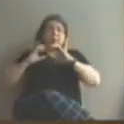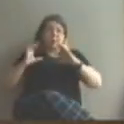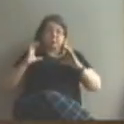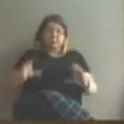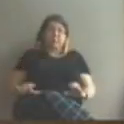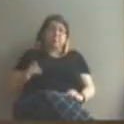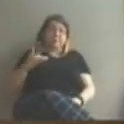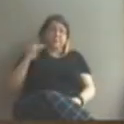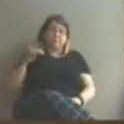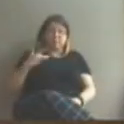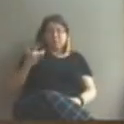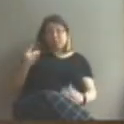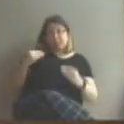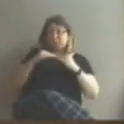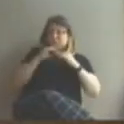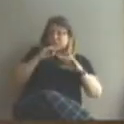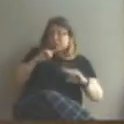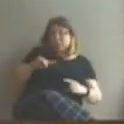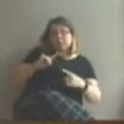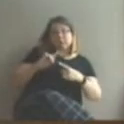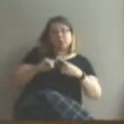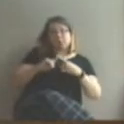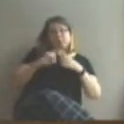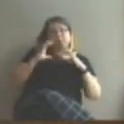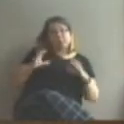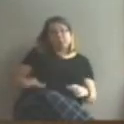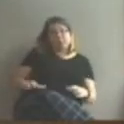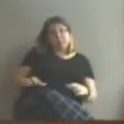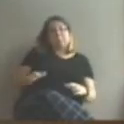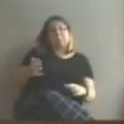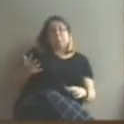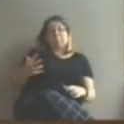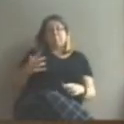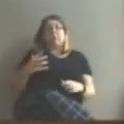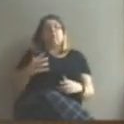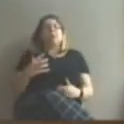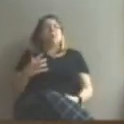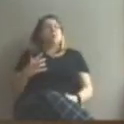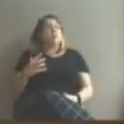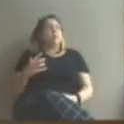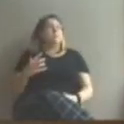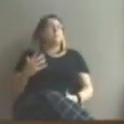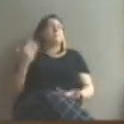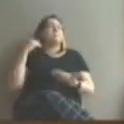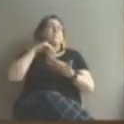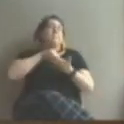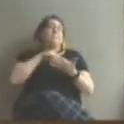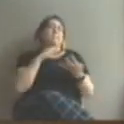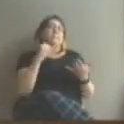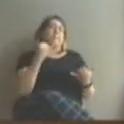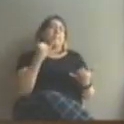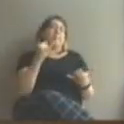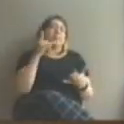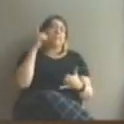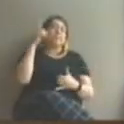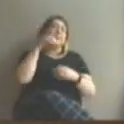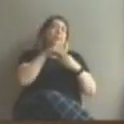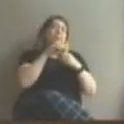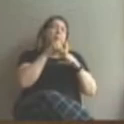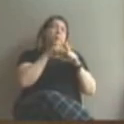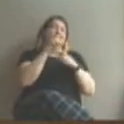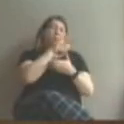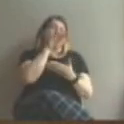Are we being more responsive to our customers? So as I said, right now, this is in the call